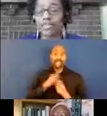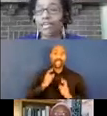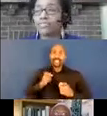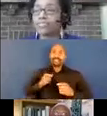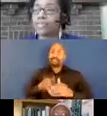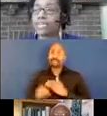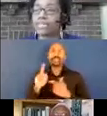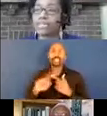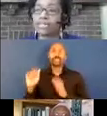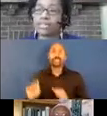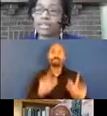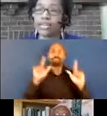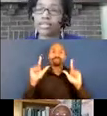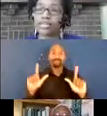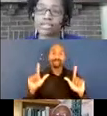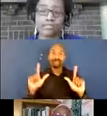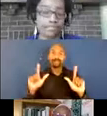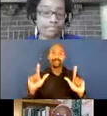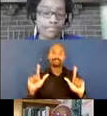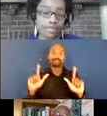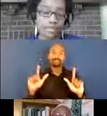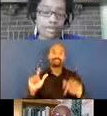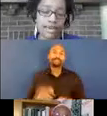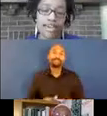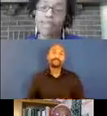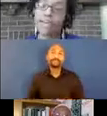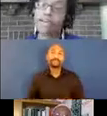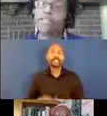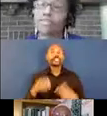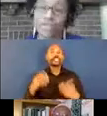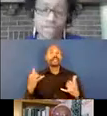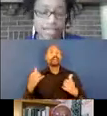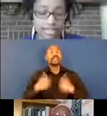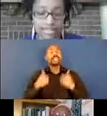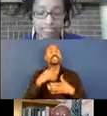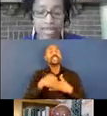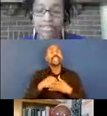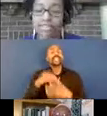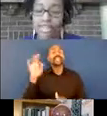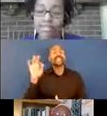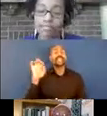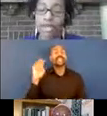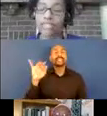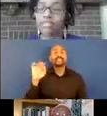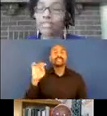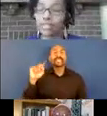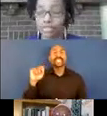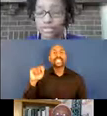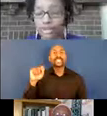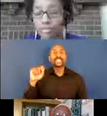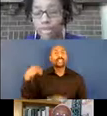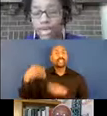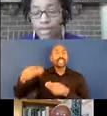Living in feminist legacies. At American University, my dissertation project was